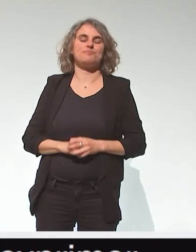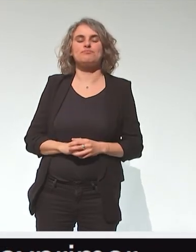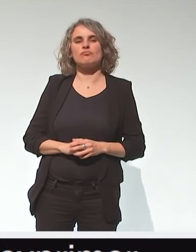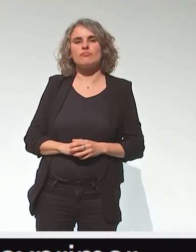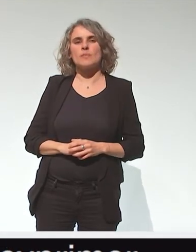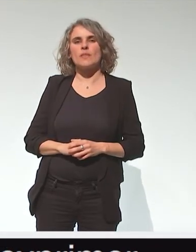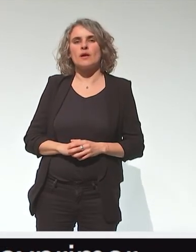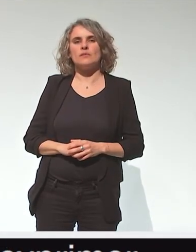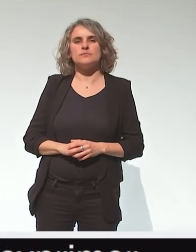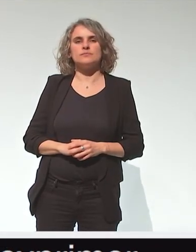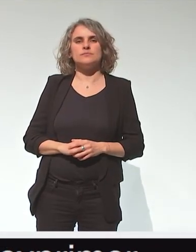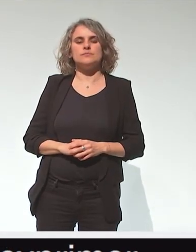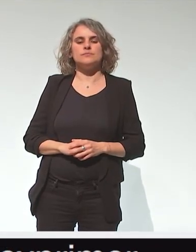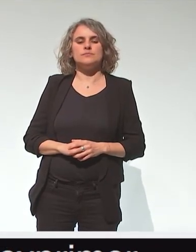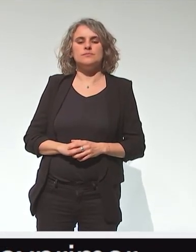generally from